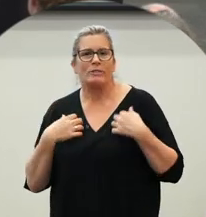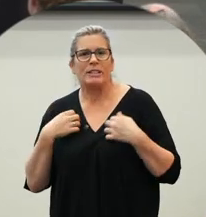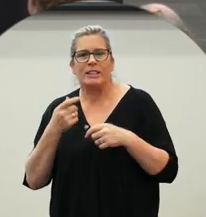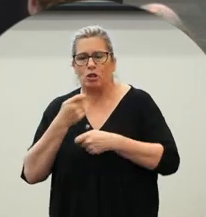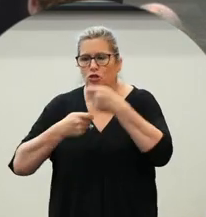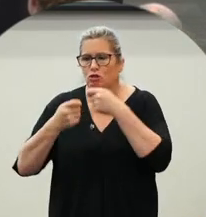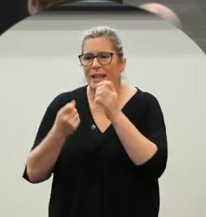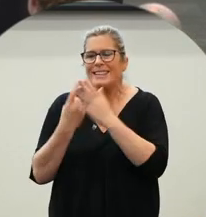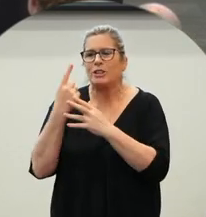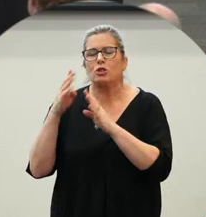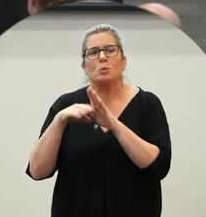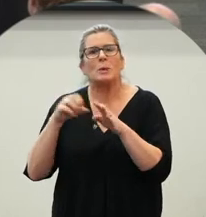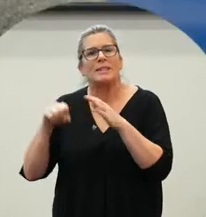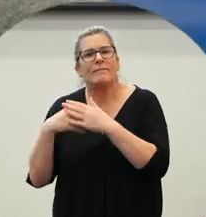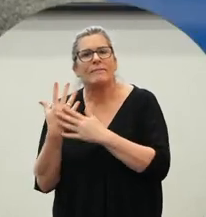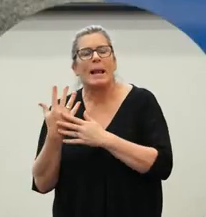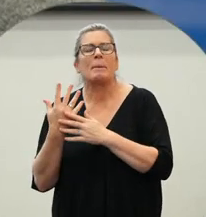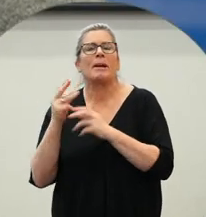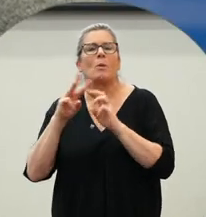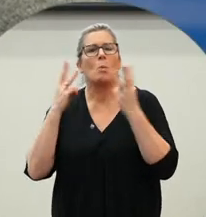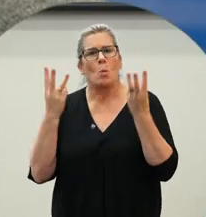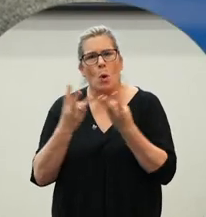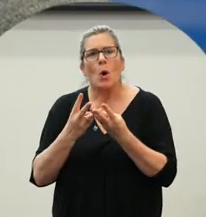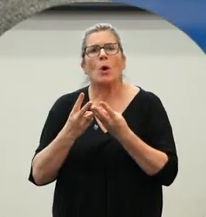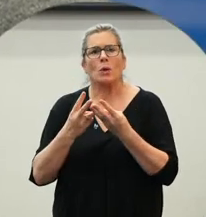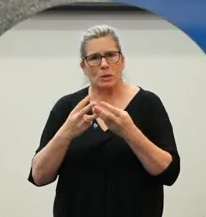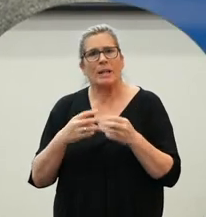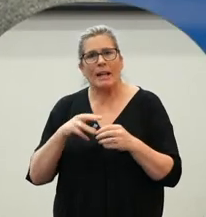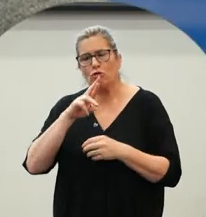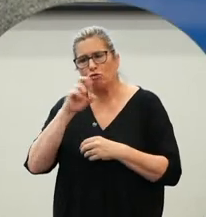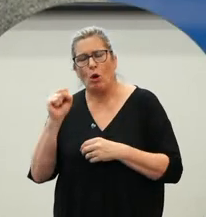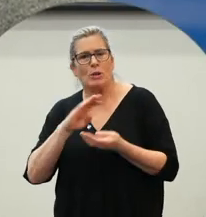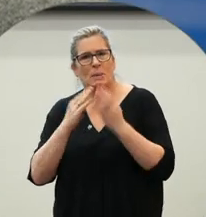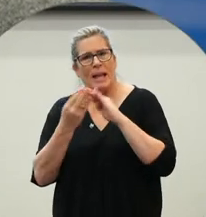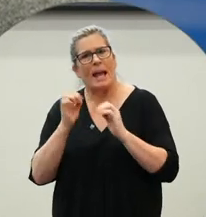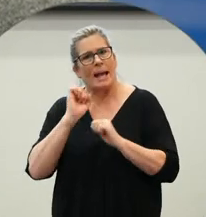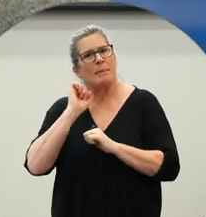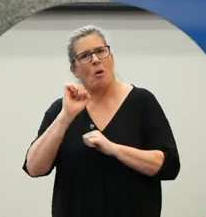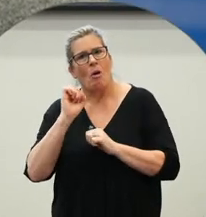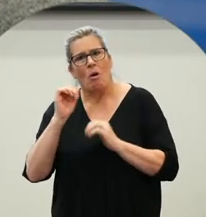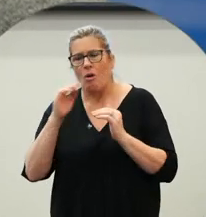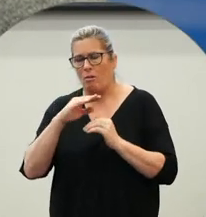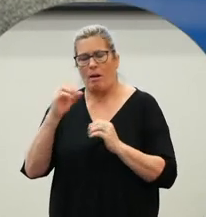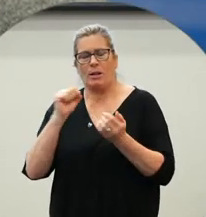and bit by bit, Rose became her understudy, and then eventually they were in